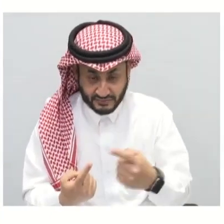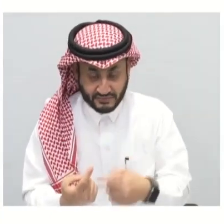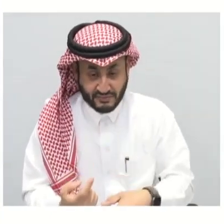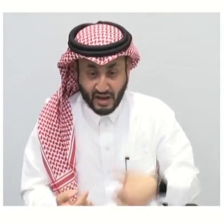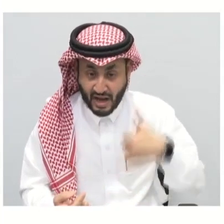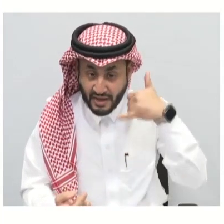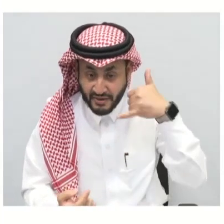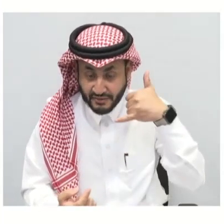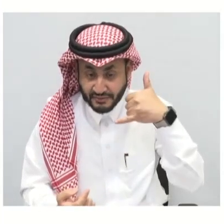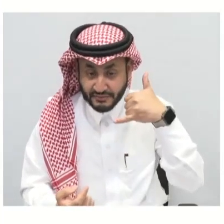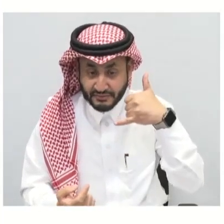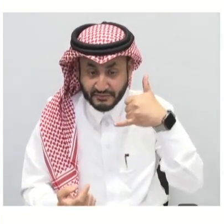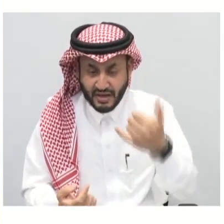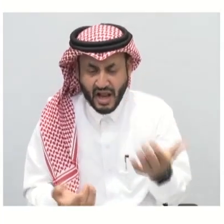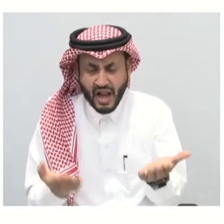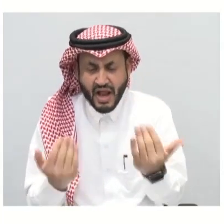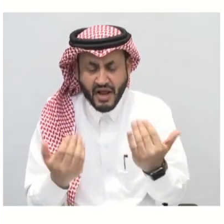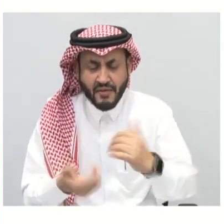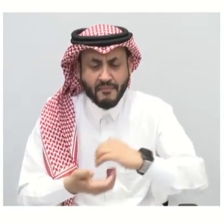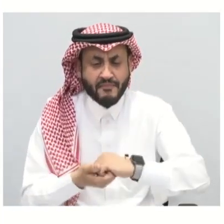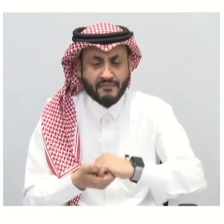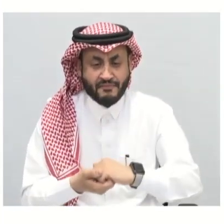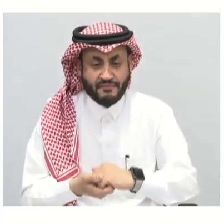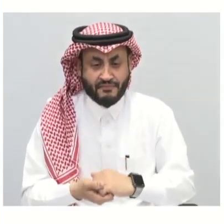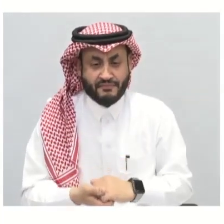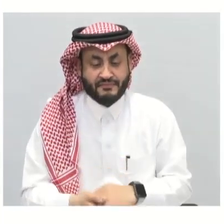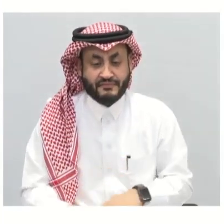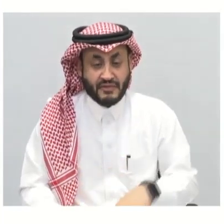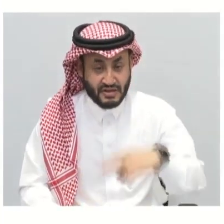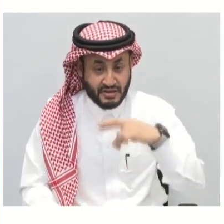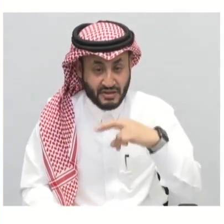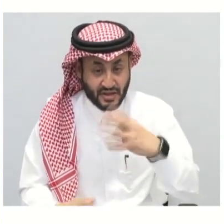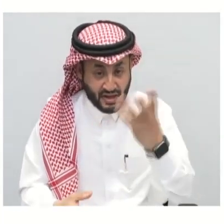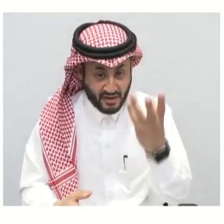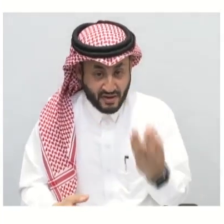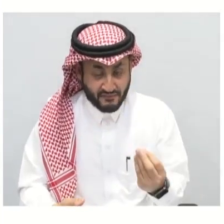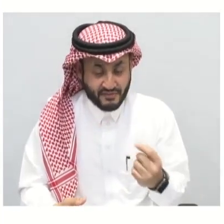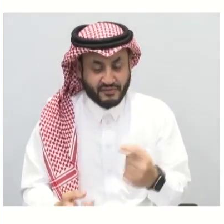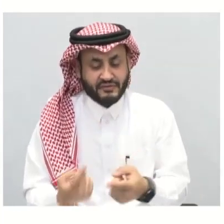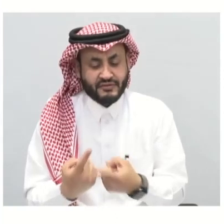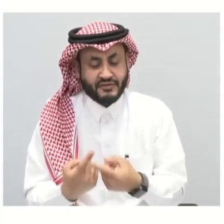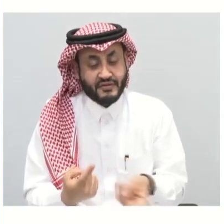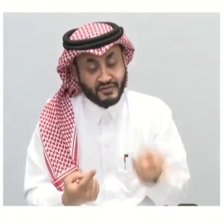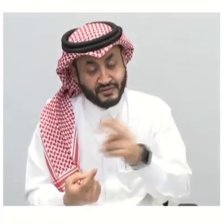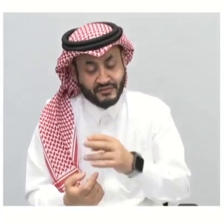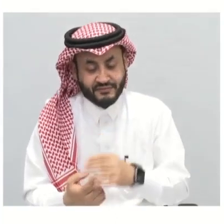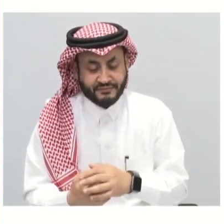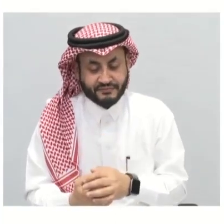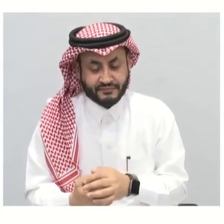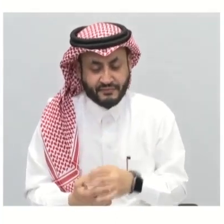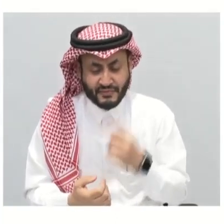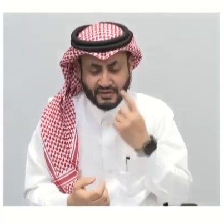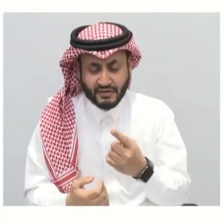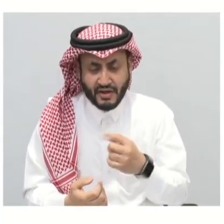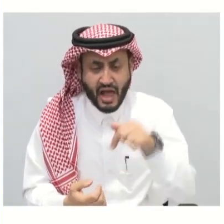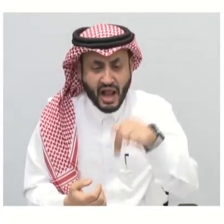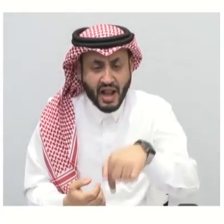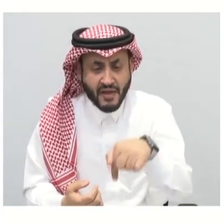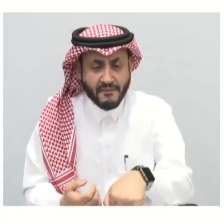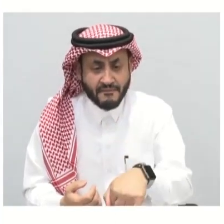is calling to invite friends. He is calling to invite friends. Also, what is he doing